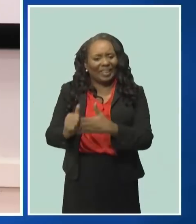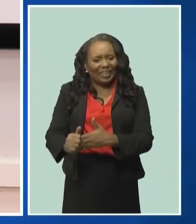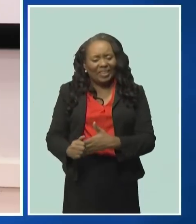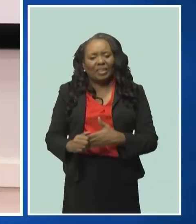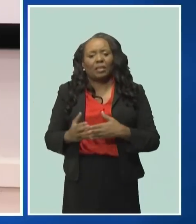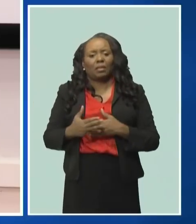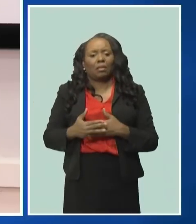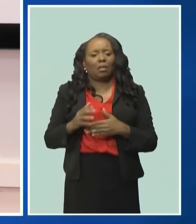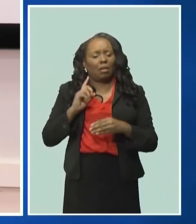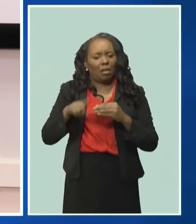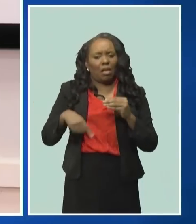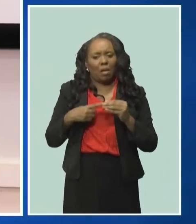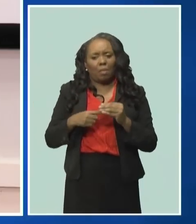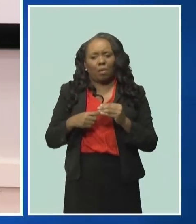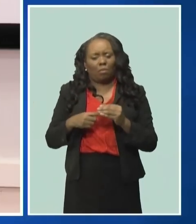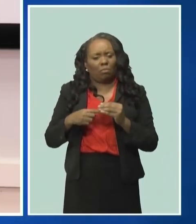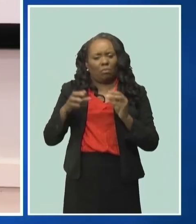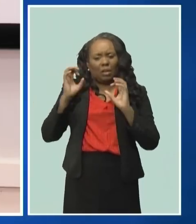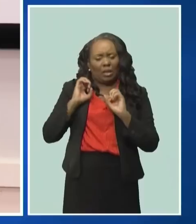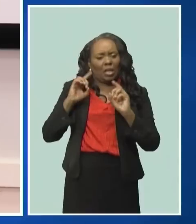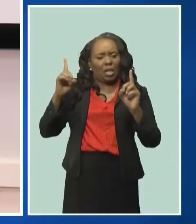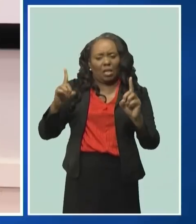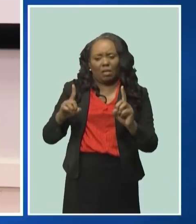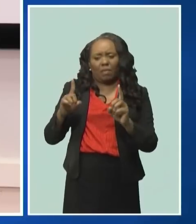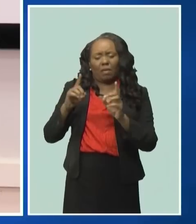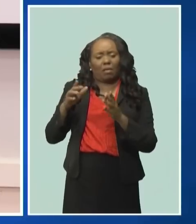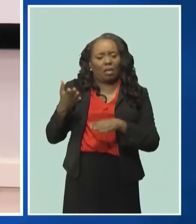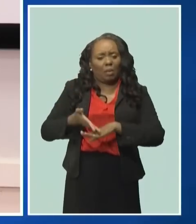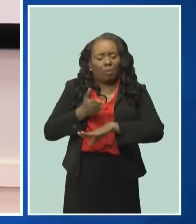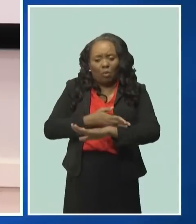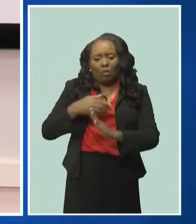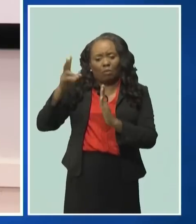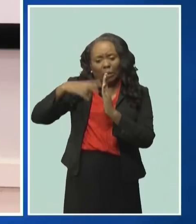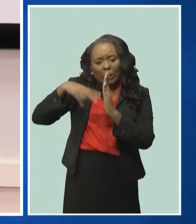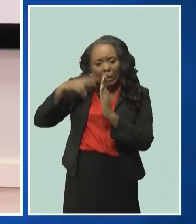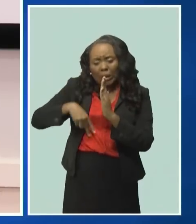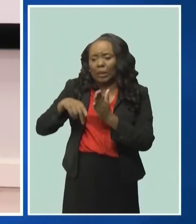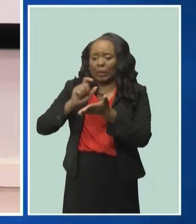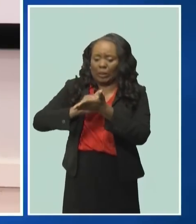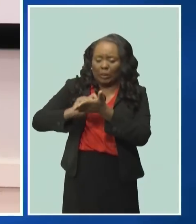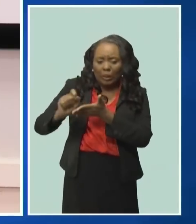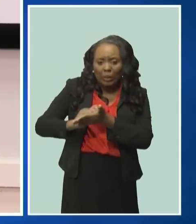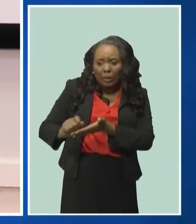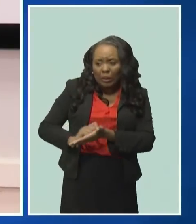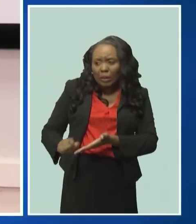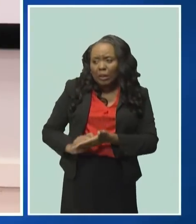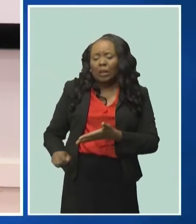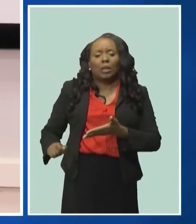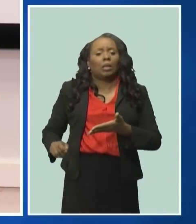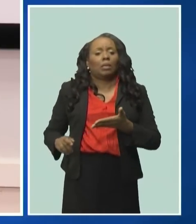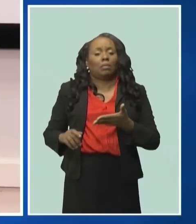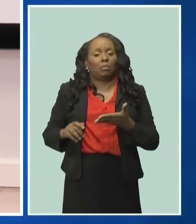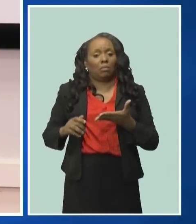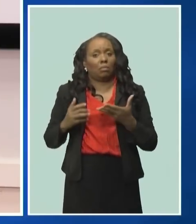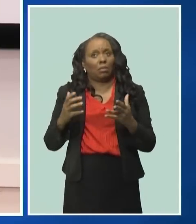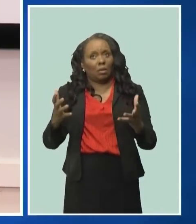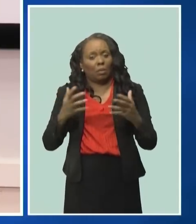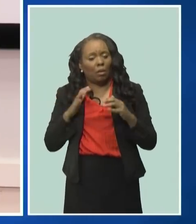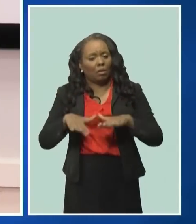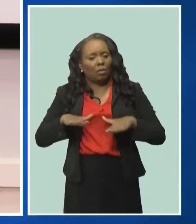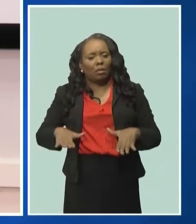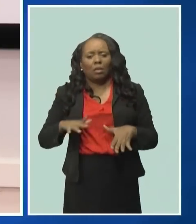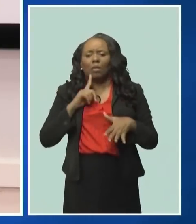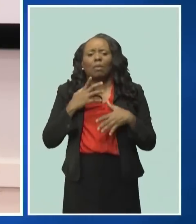related to literacy education, improve students' reading and writing outcomes, foster love for reading